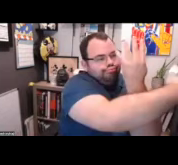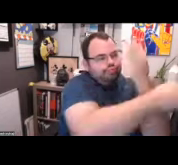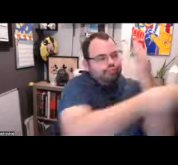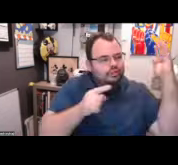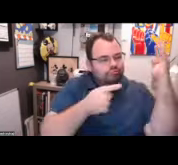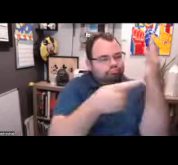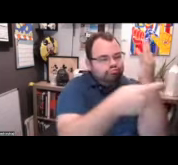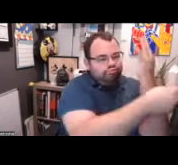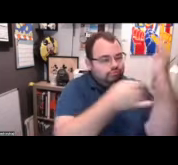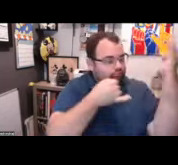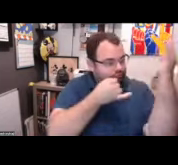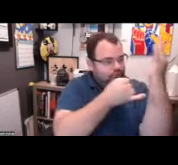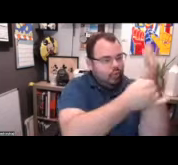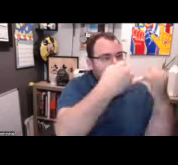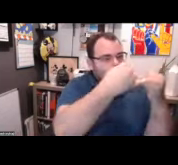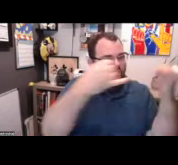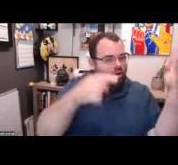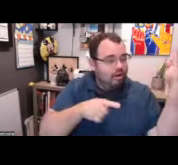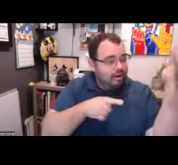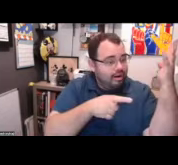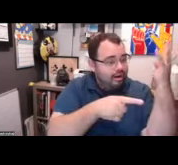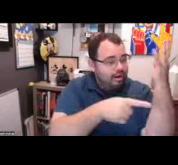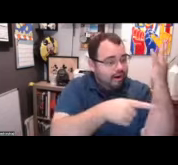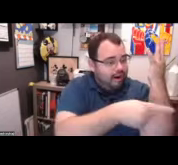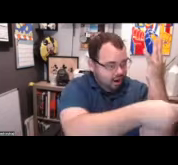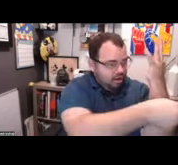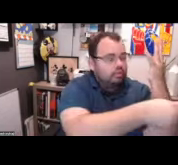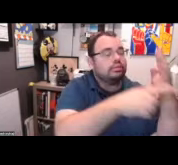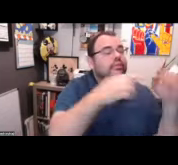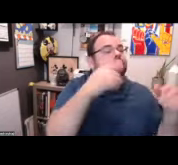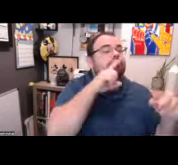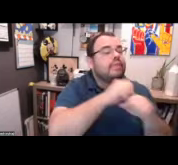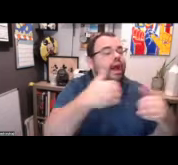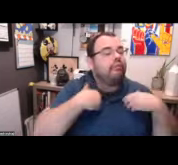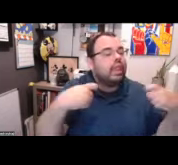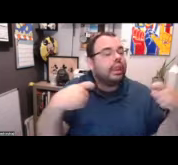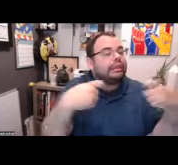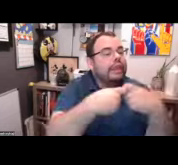right there, like in as a whole, it goes through it.